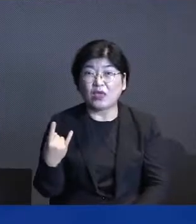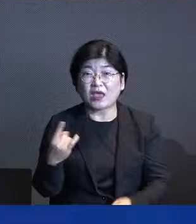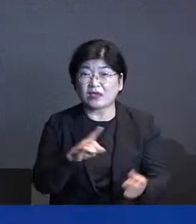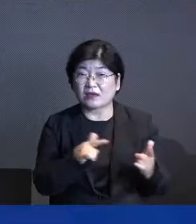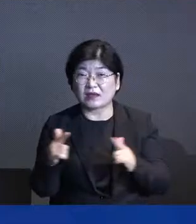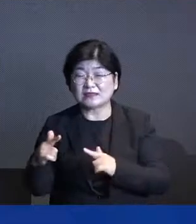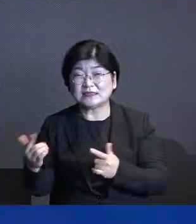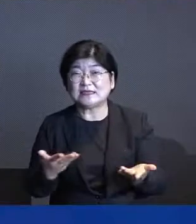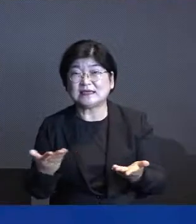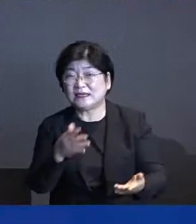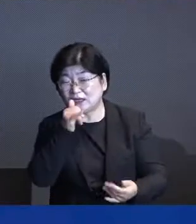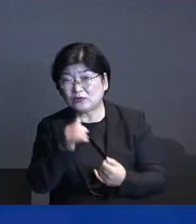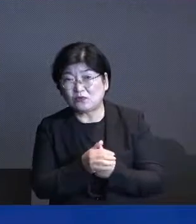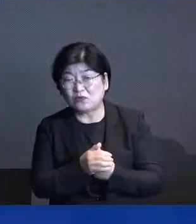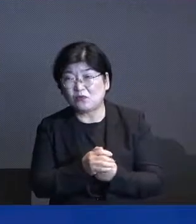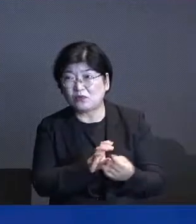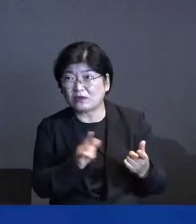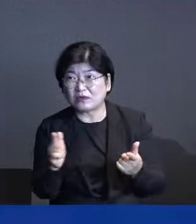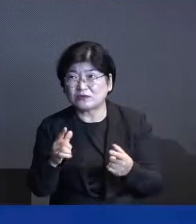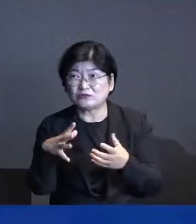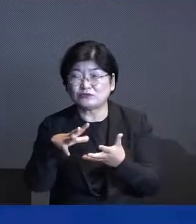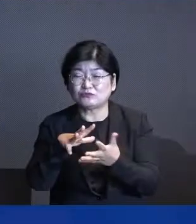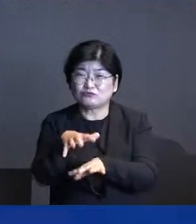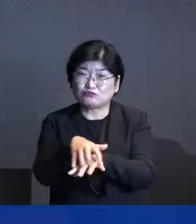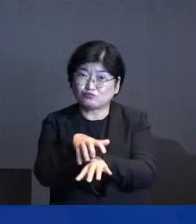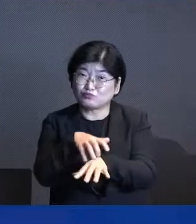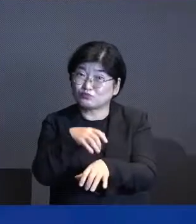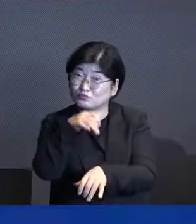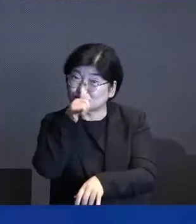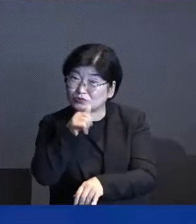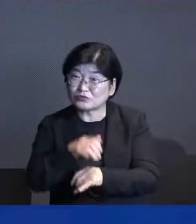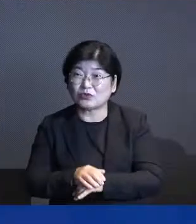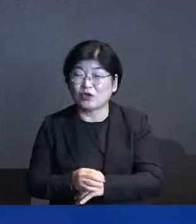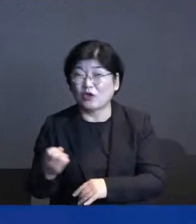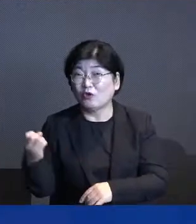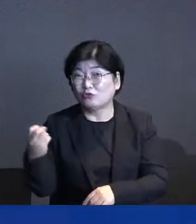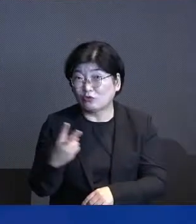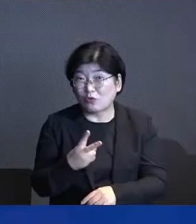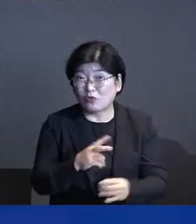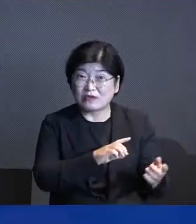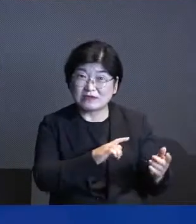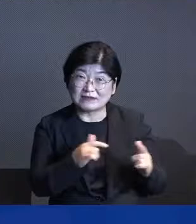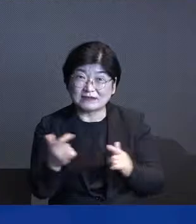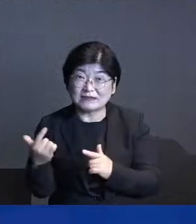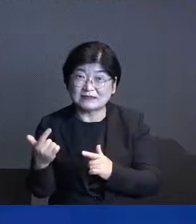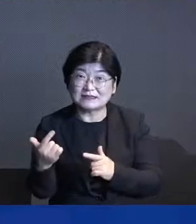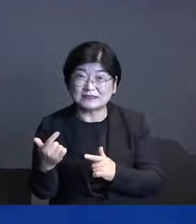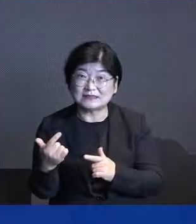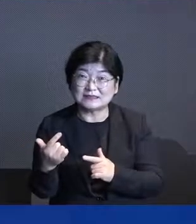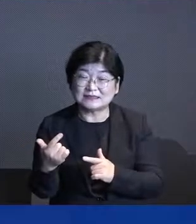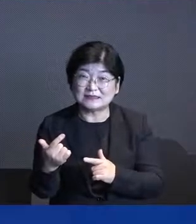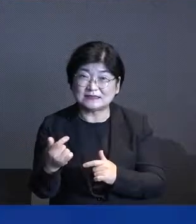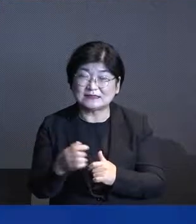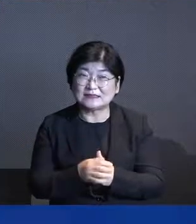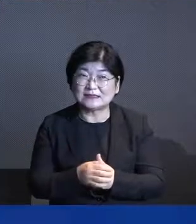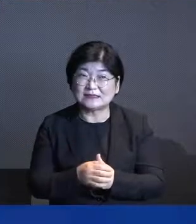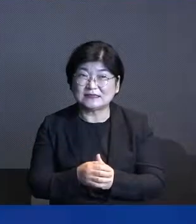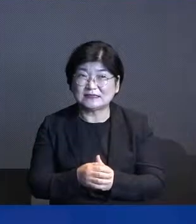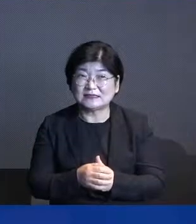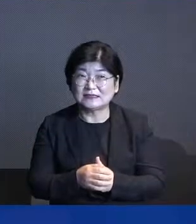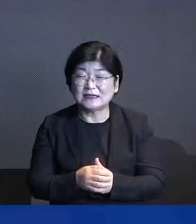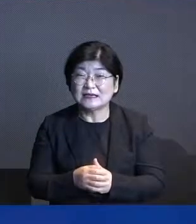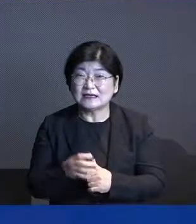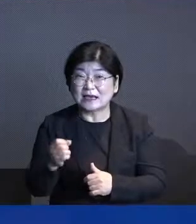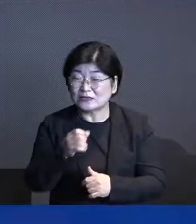different structure of the brain and different need for the brain. So it's not